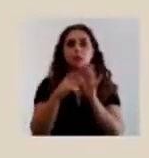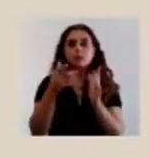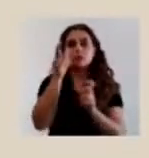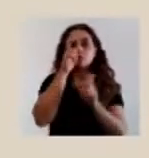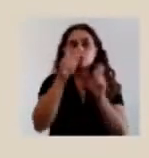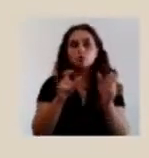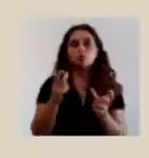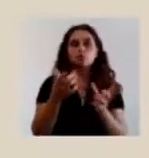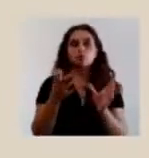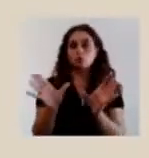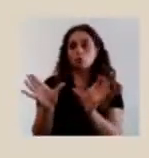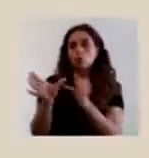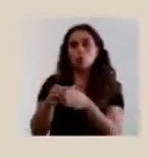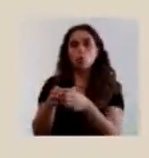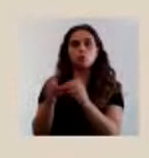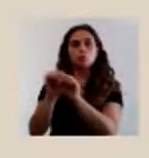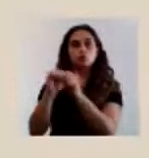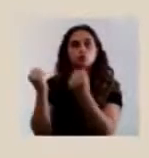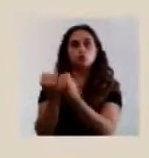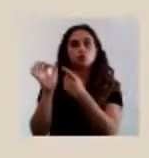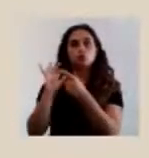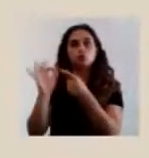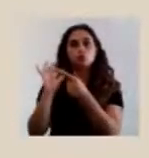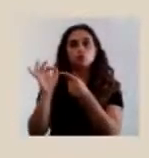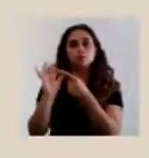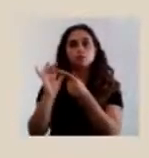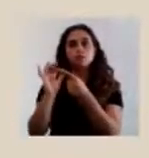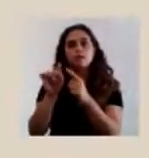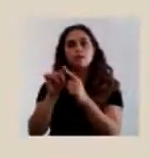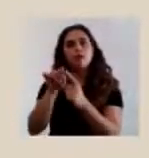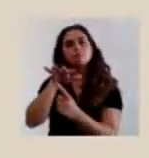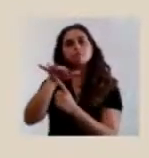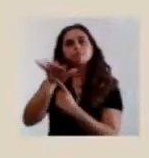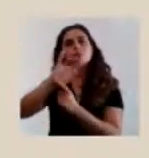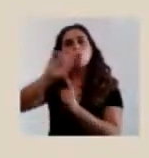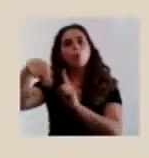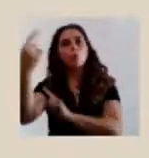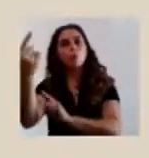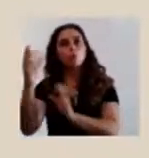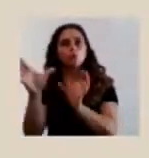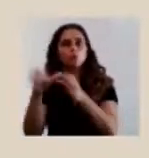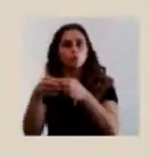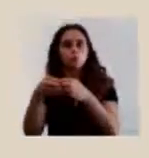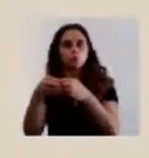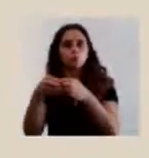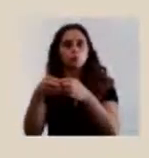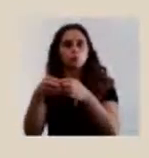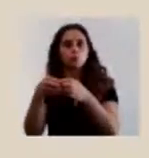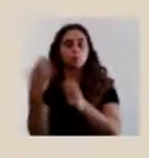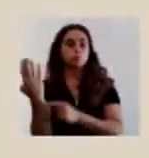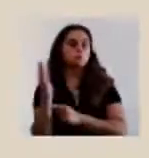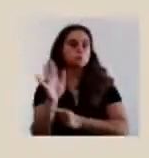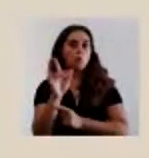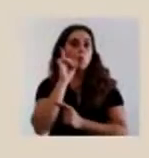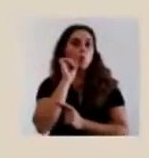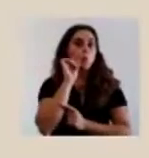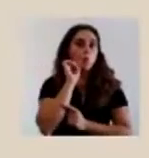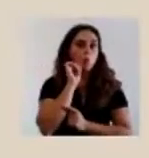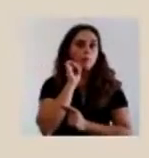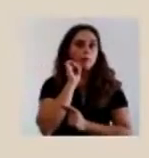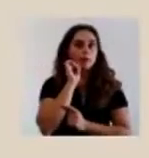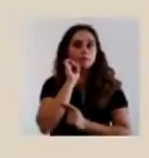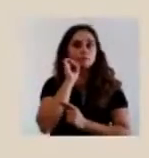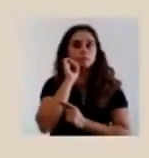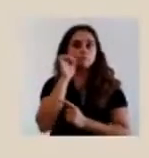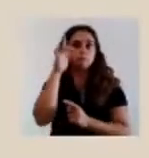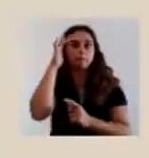from one social group directs bias towards a person of another social group, such as a man being biased